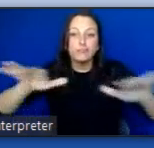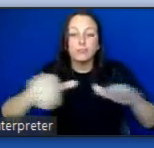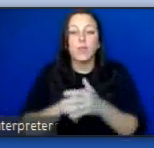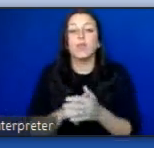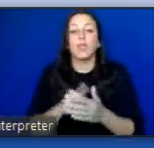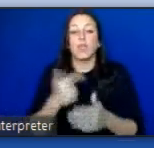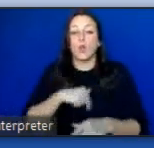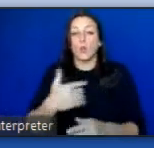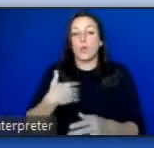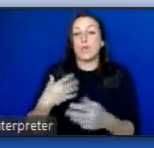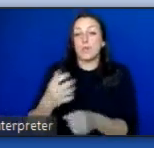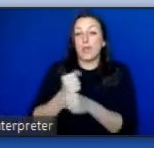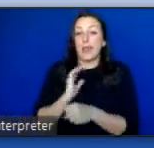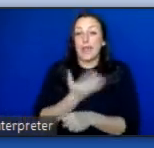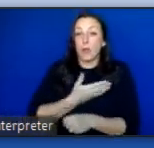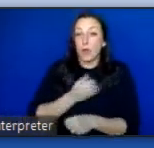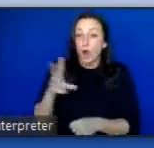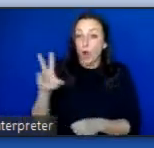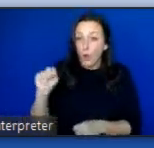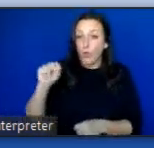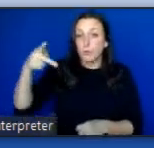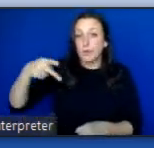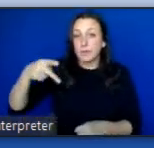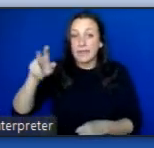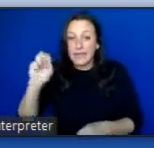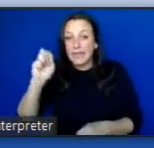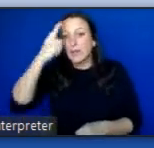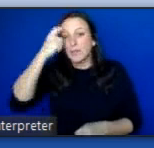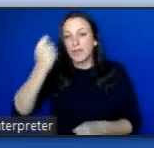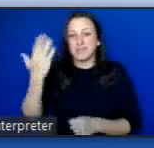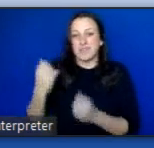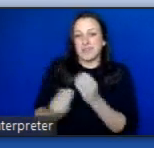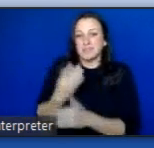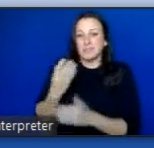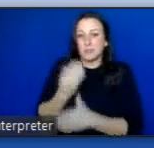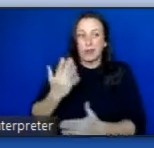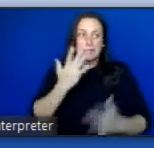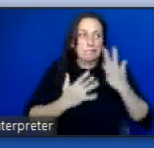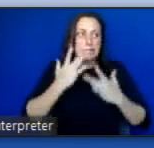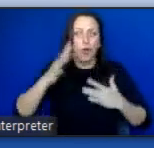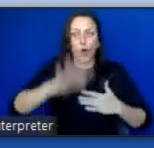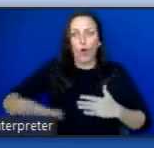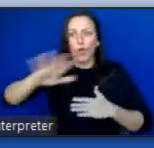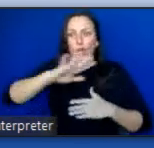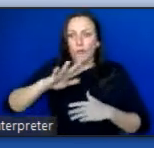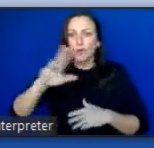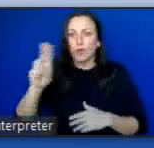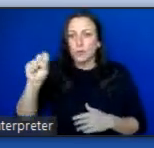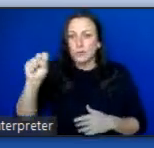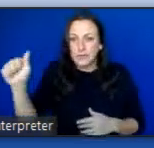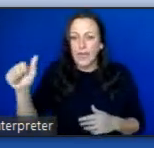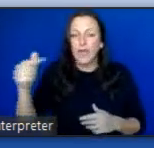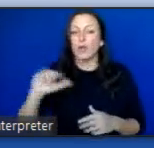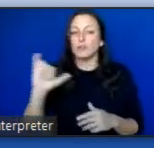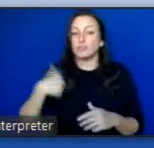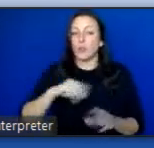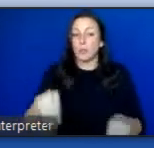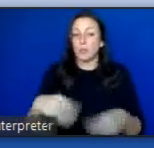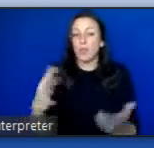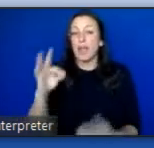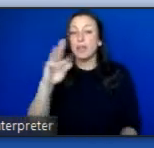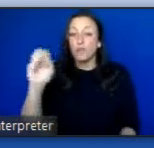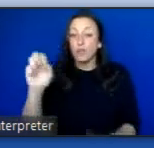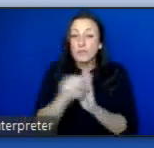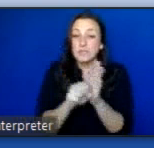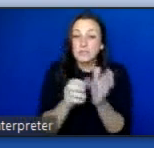of PPE during supply chain limitations last spring. We have offered free statewide testing the entire time, used